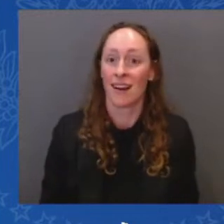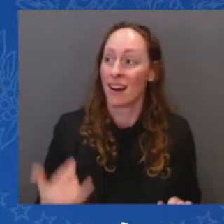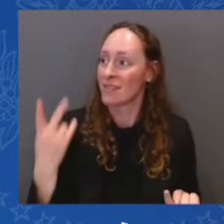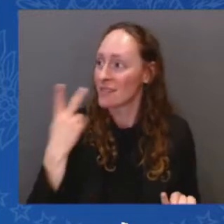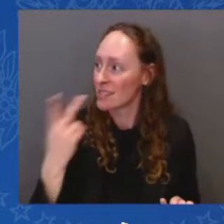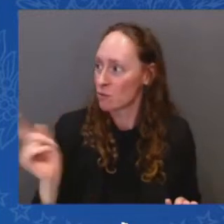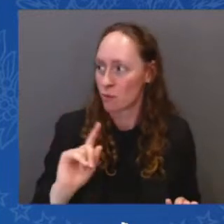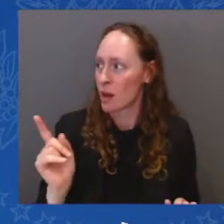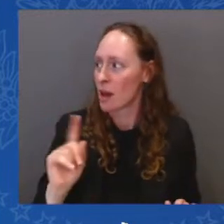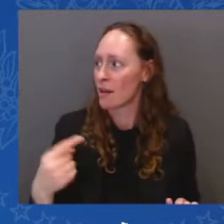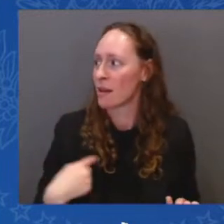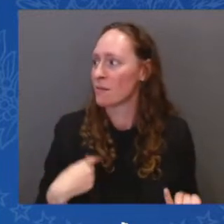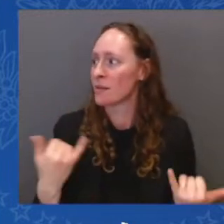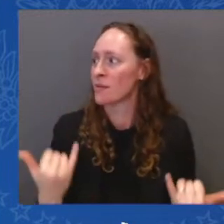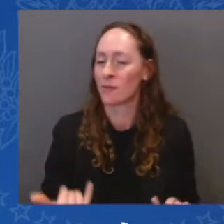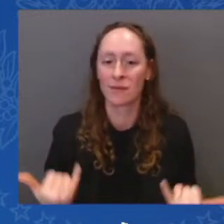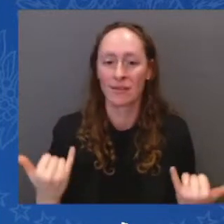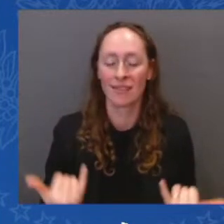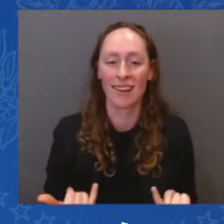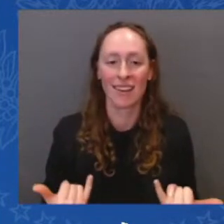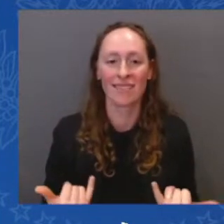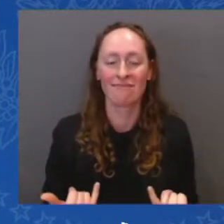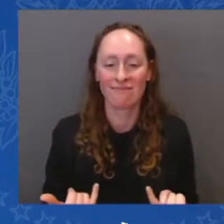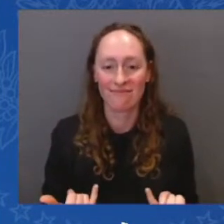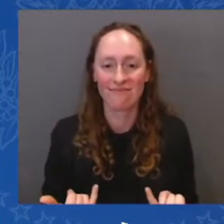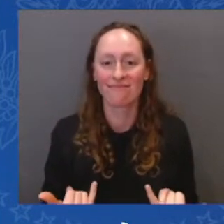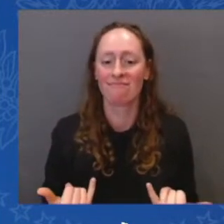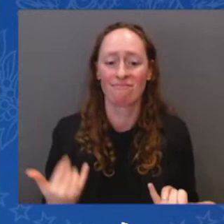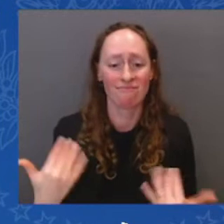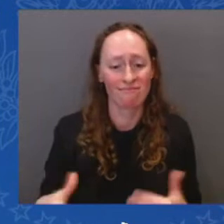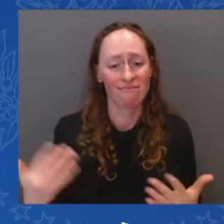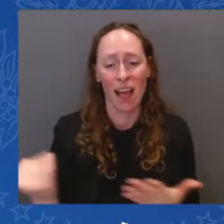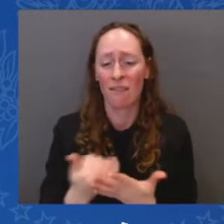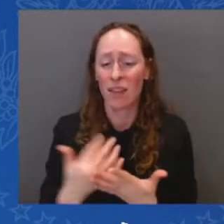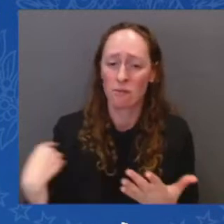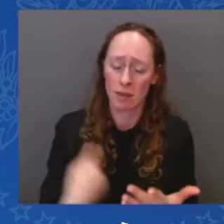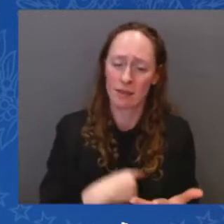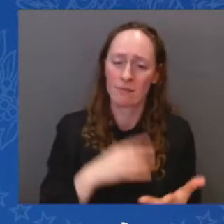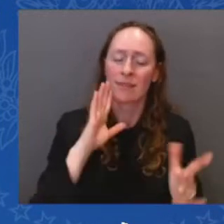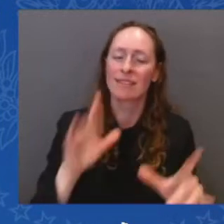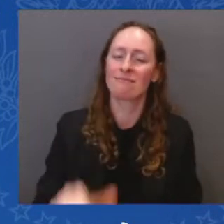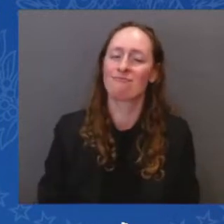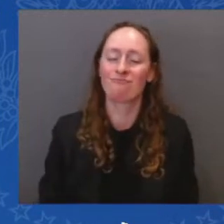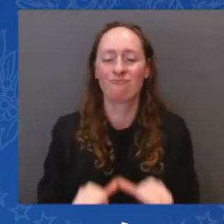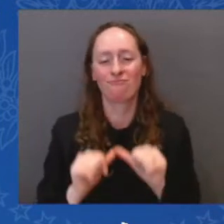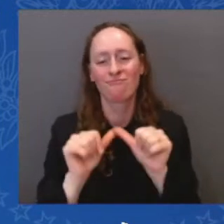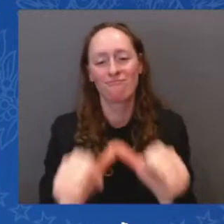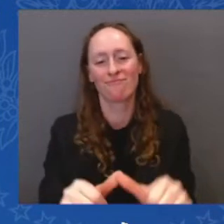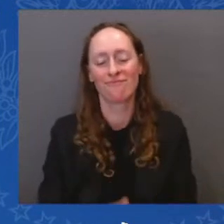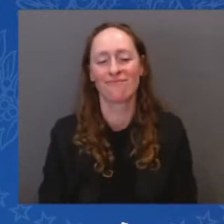and will continue to do, and we're grateful for your presence to witness today's ceremony.